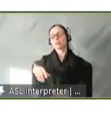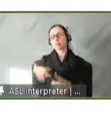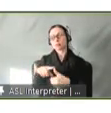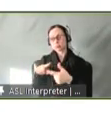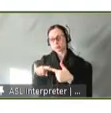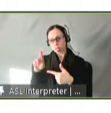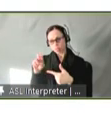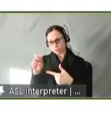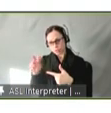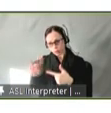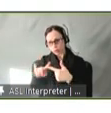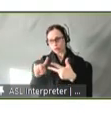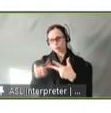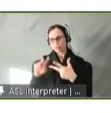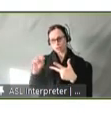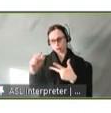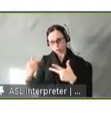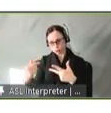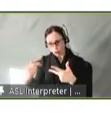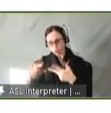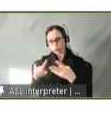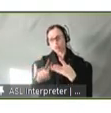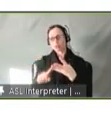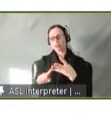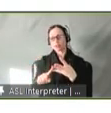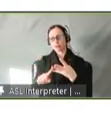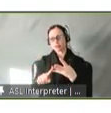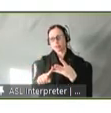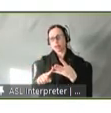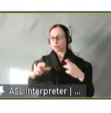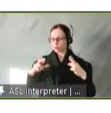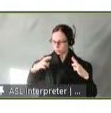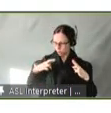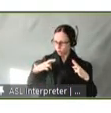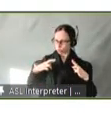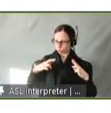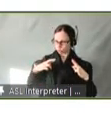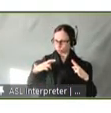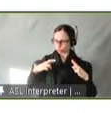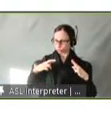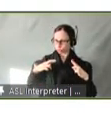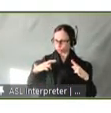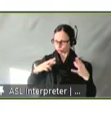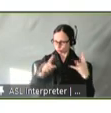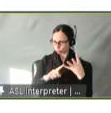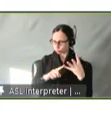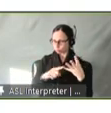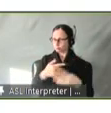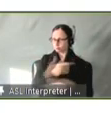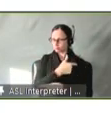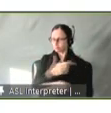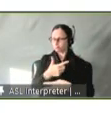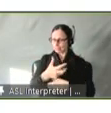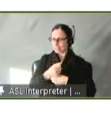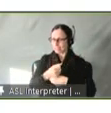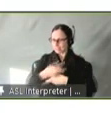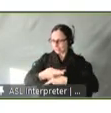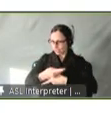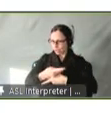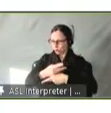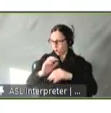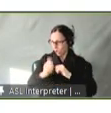Reserve and National Guard personnel, in addition to retirees who are entitled to care under the Department of Defense